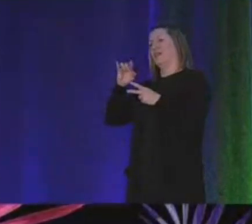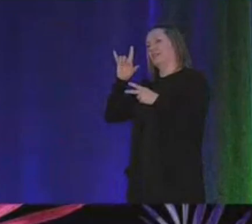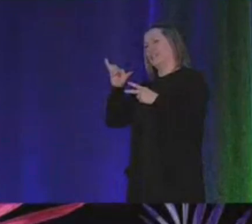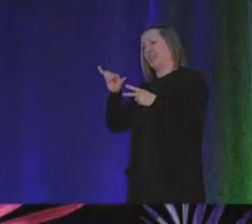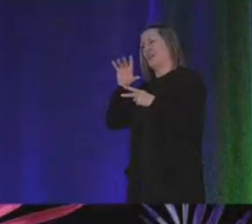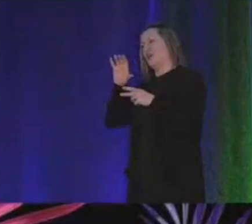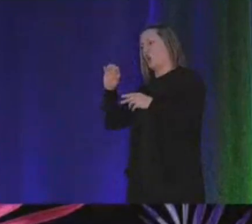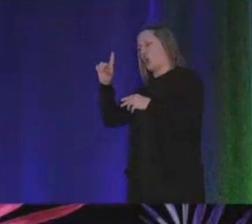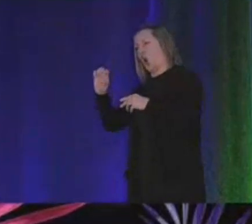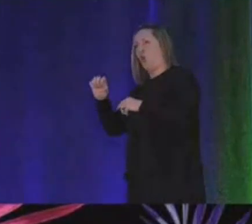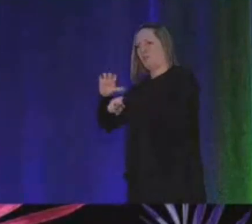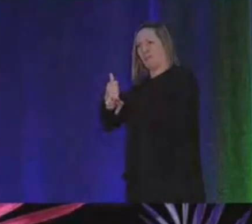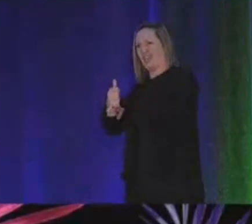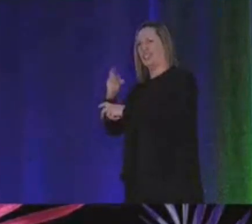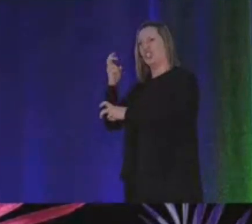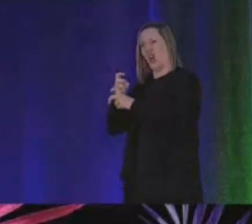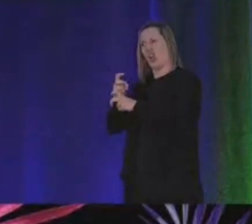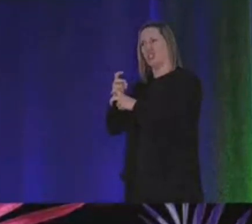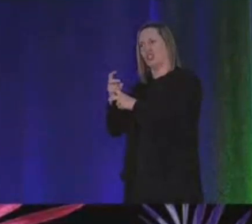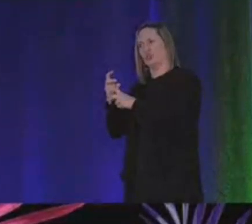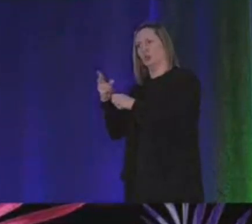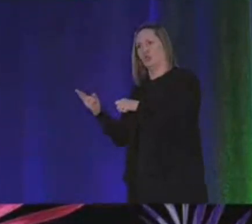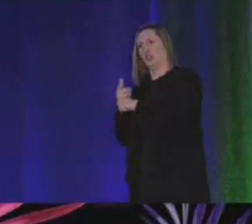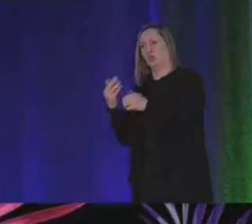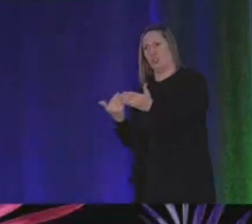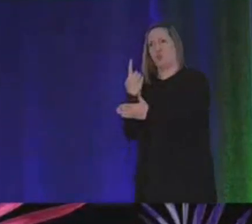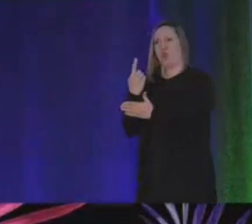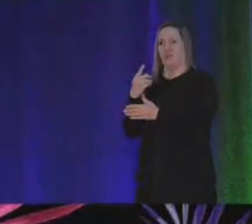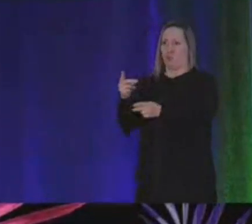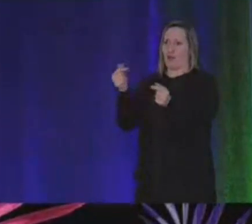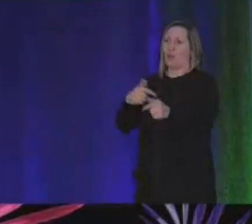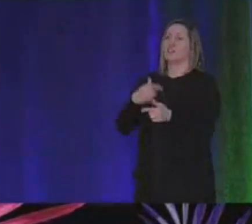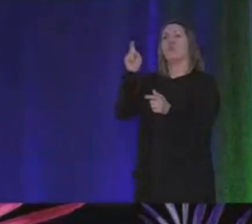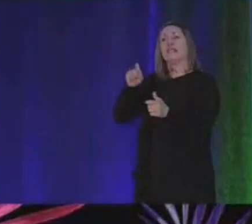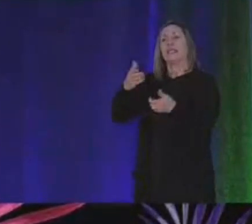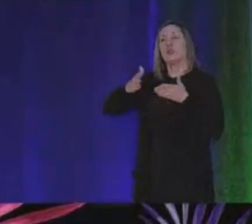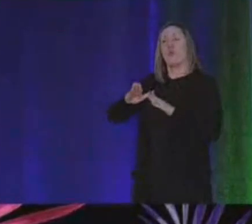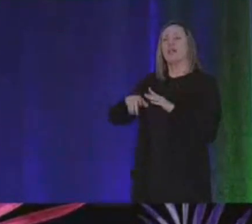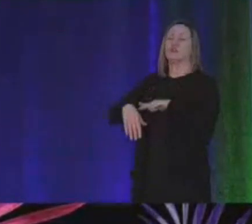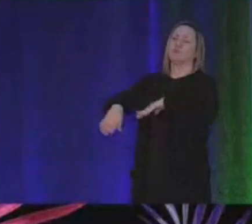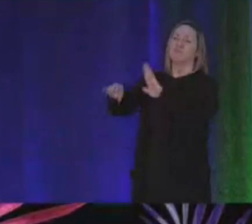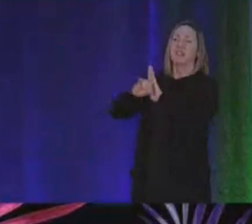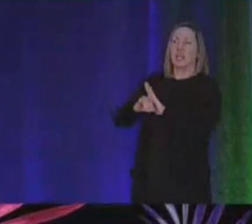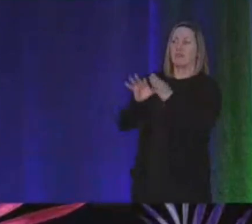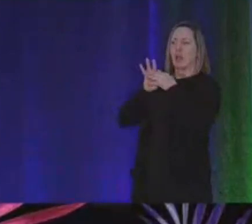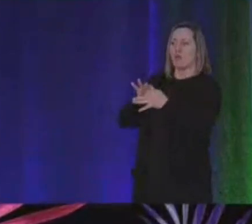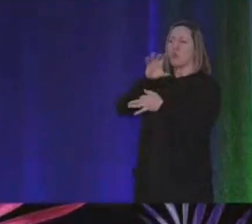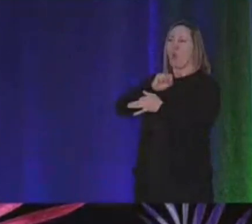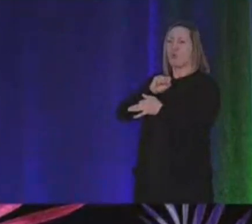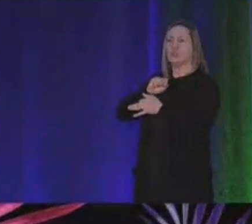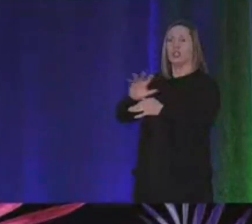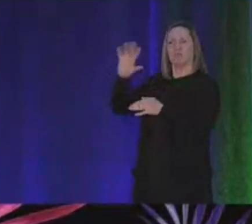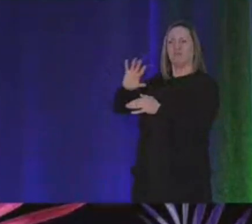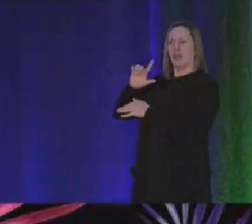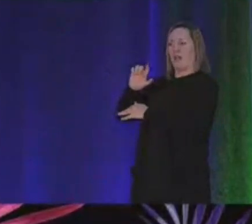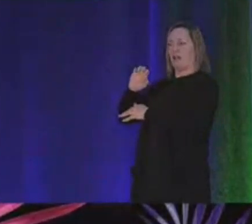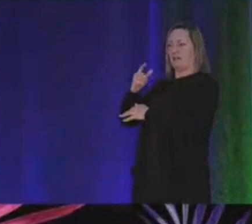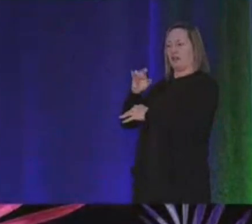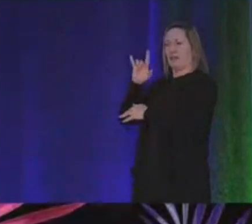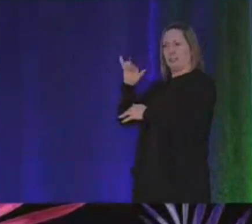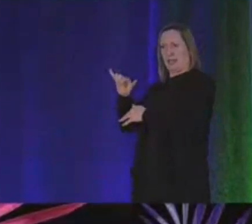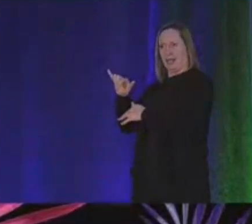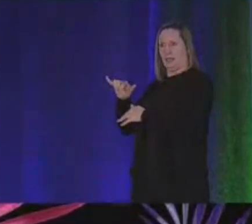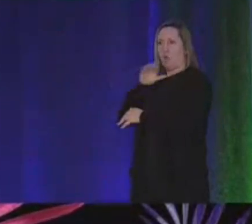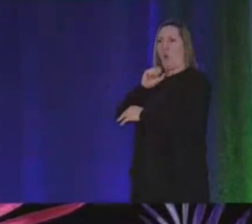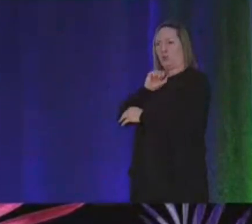kind of hard to adapt them like right away. So we needed some way to identify those like older legacy components in more of an automated